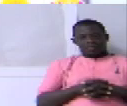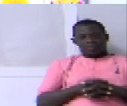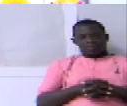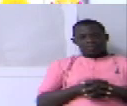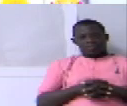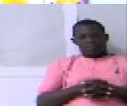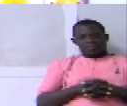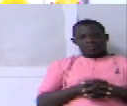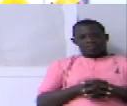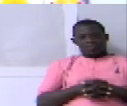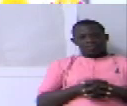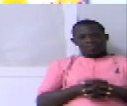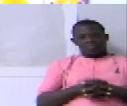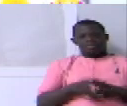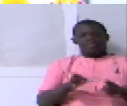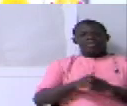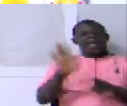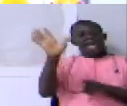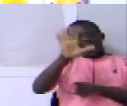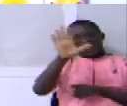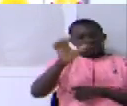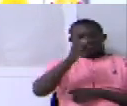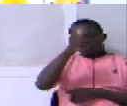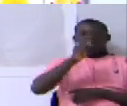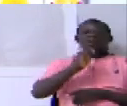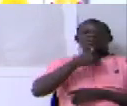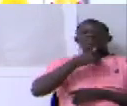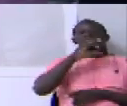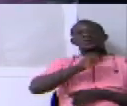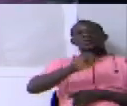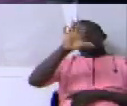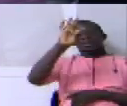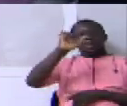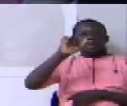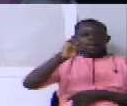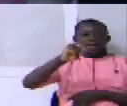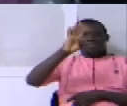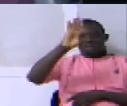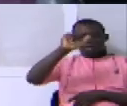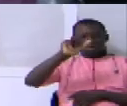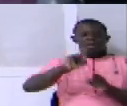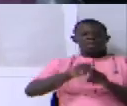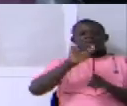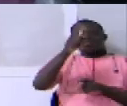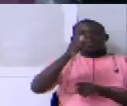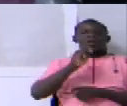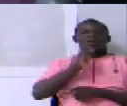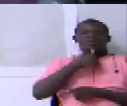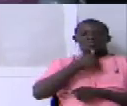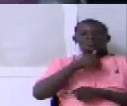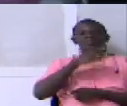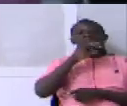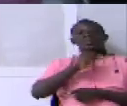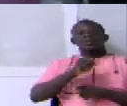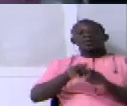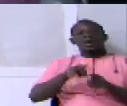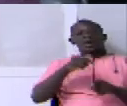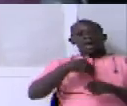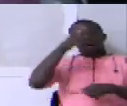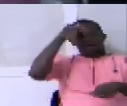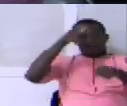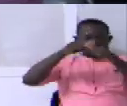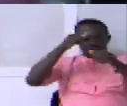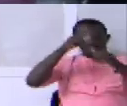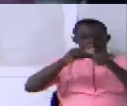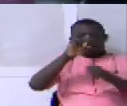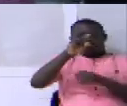Hello. Good afternoon, Mr. Tamba. Mr. Tamba. Good afternoon, sir. I remember you